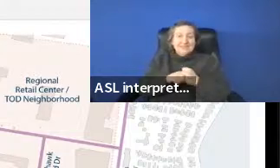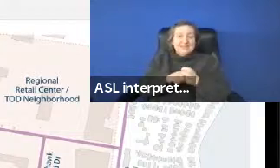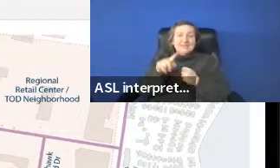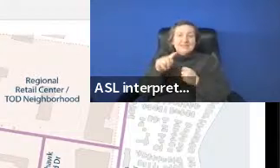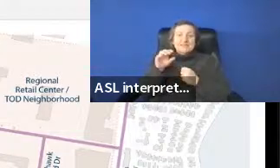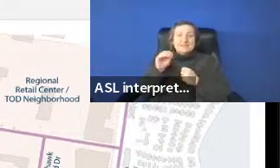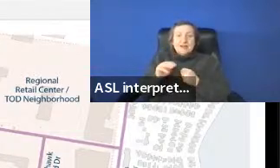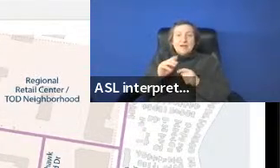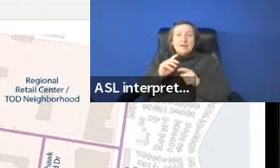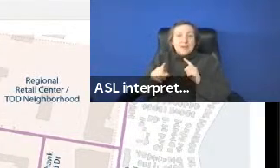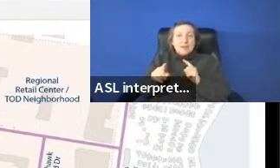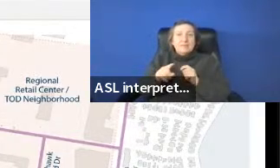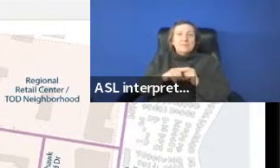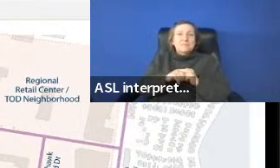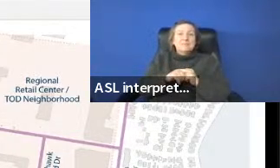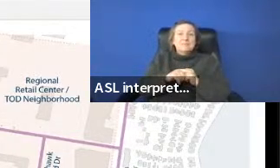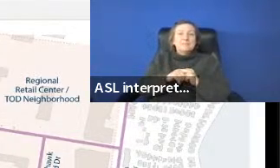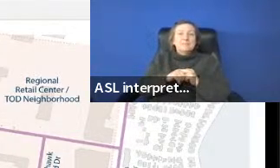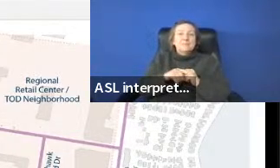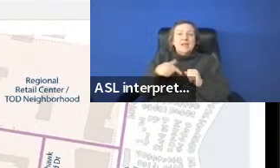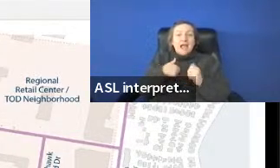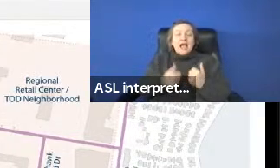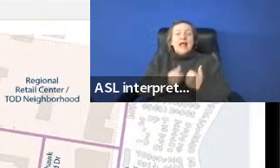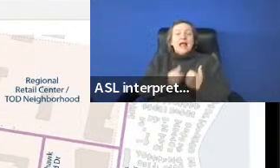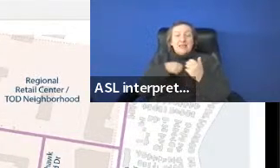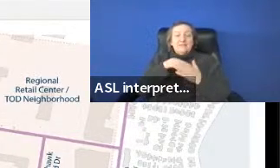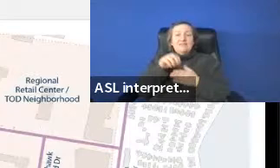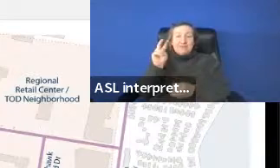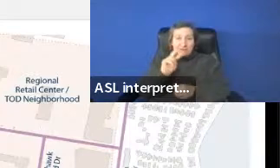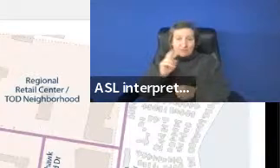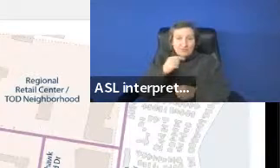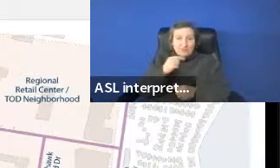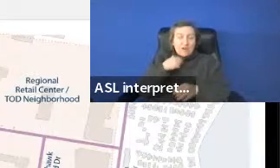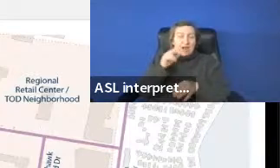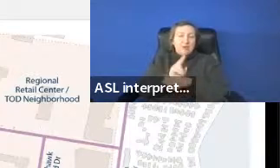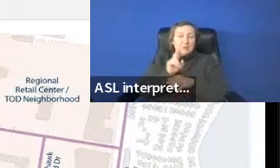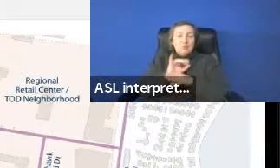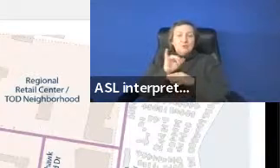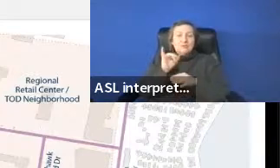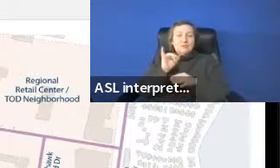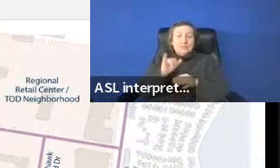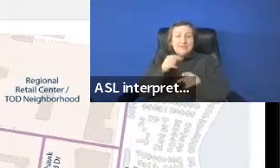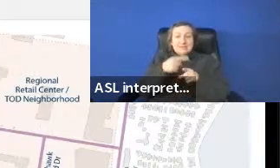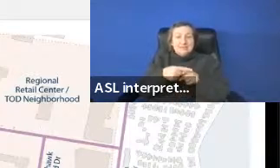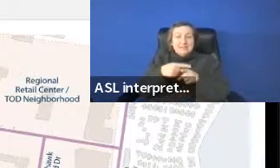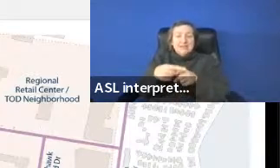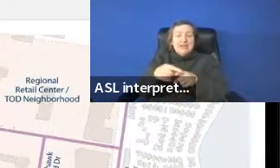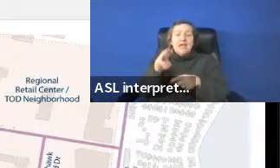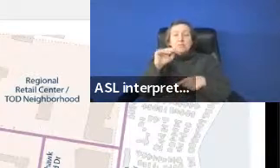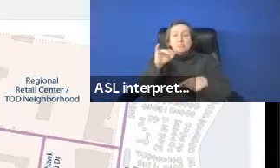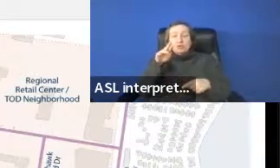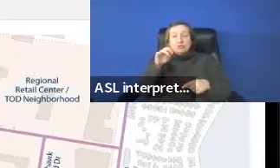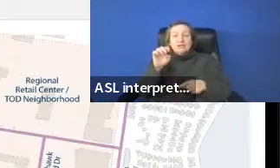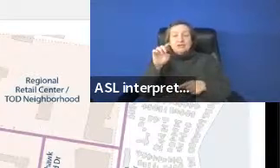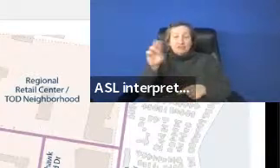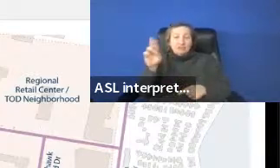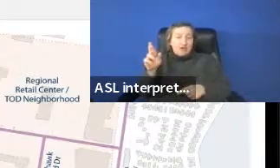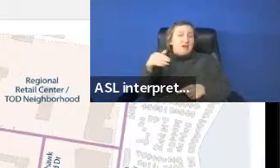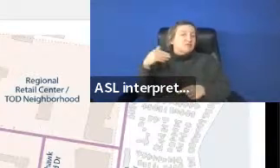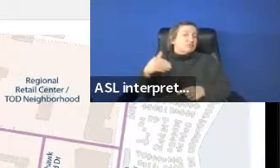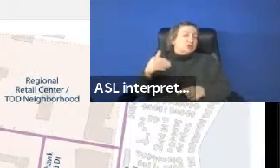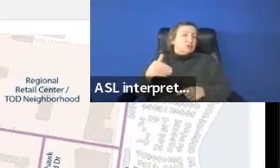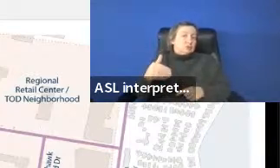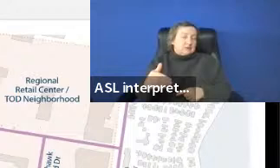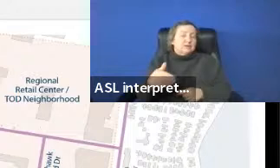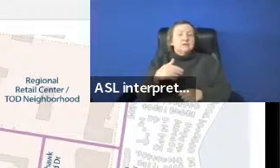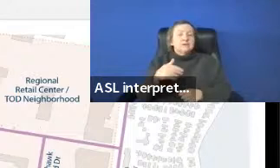Tom, but I do live in Vancouver, and I use this interchange as well as Marine Drive frequently, and as well